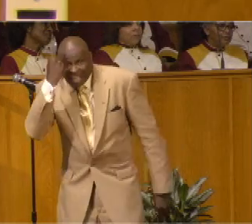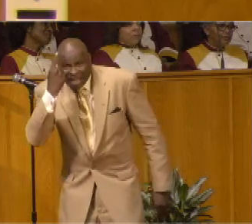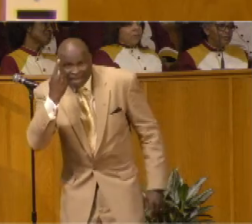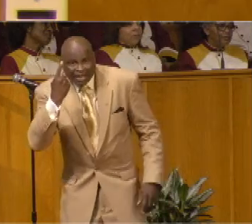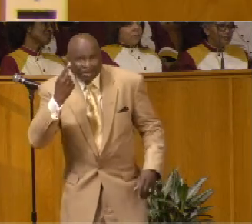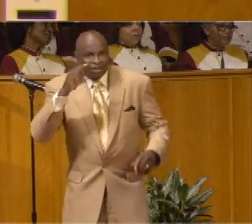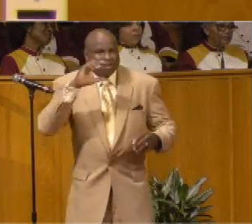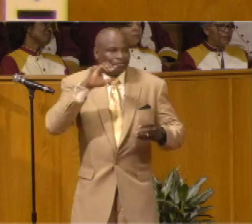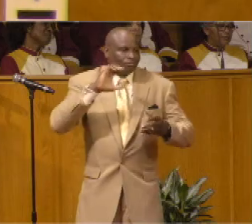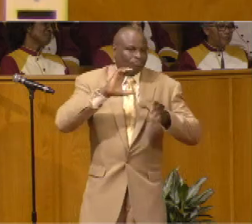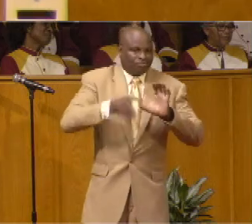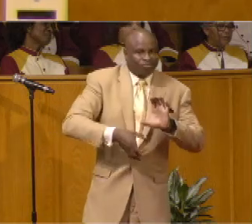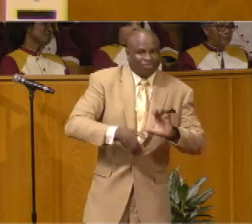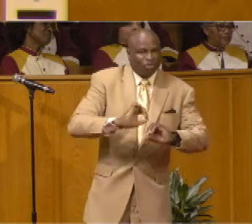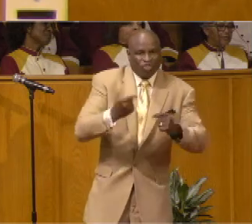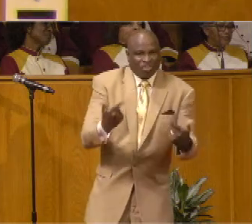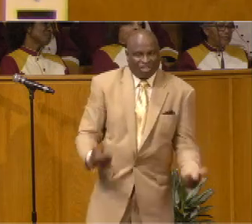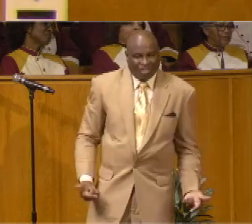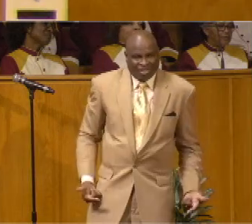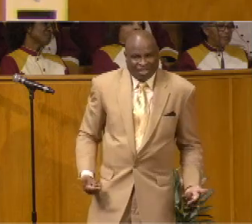is unfruitful.